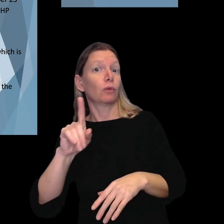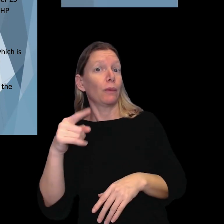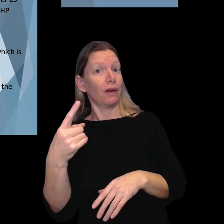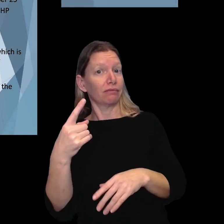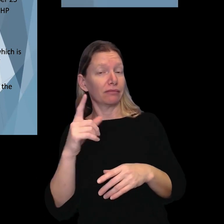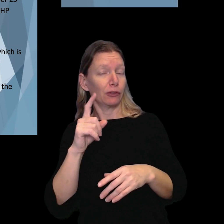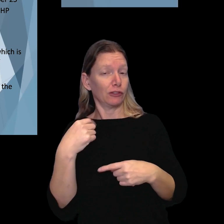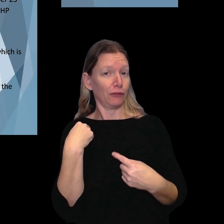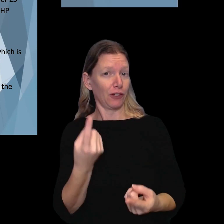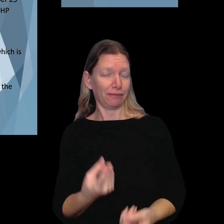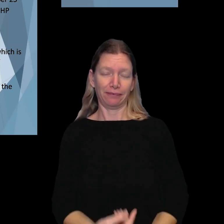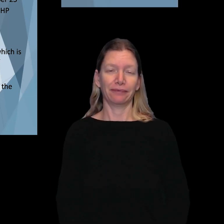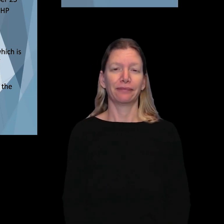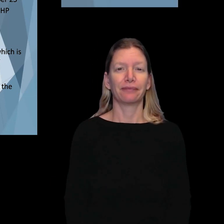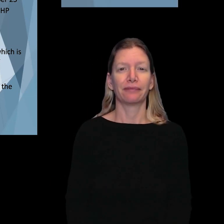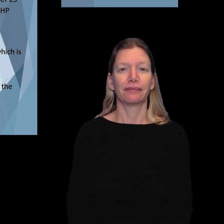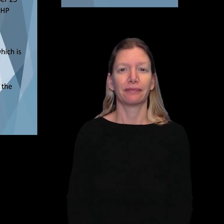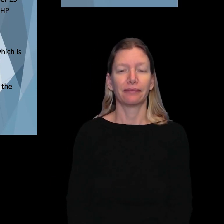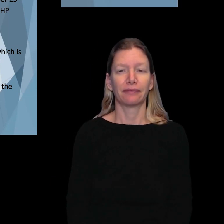Great, that's the only one so far.